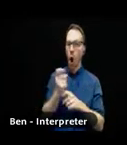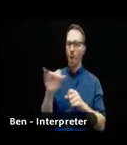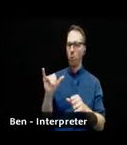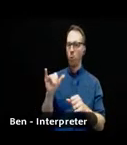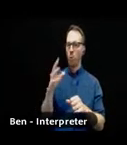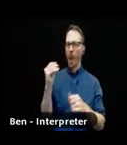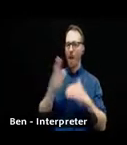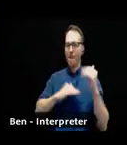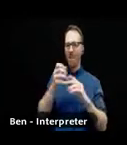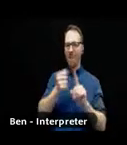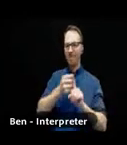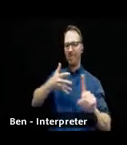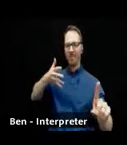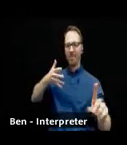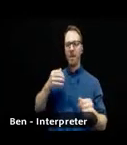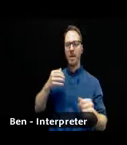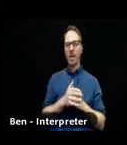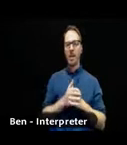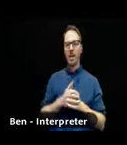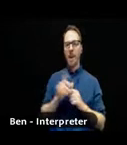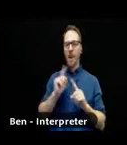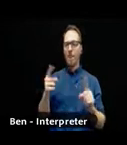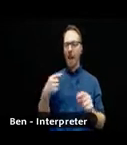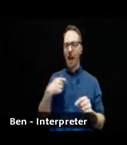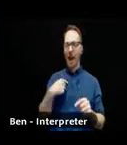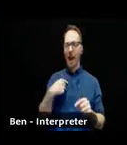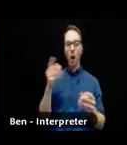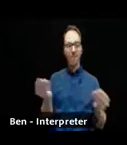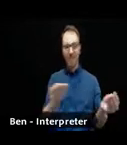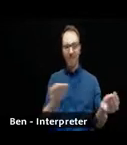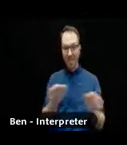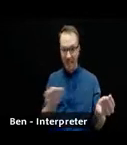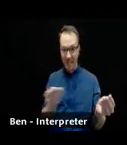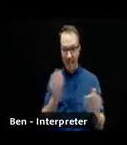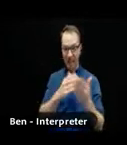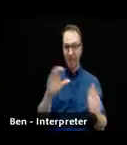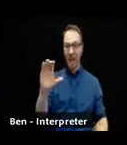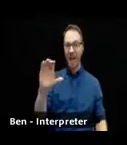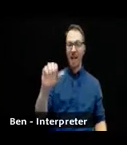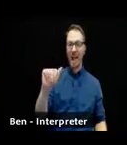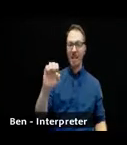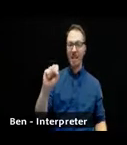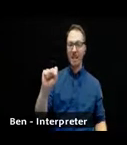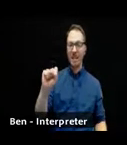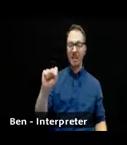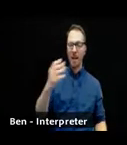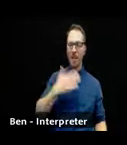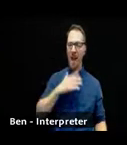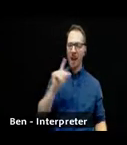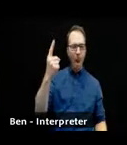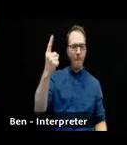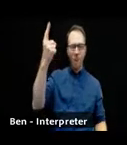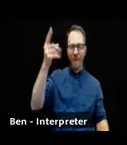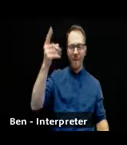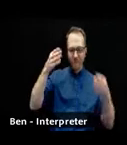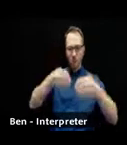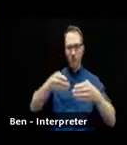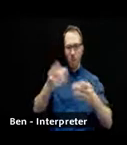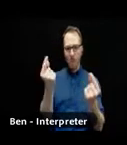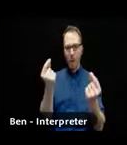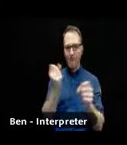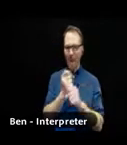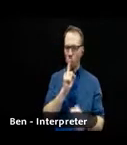from that side. But when I do facilitate cases, it's my number one focus is to be